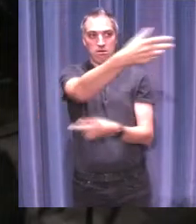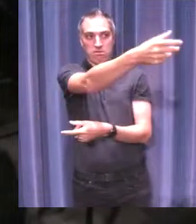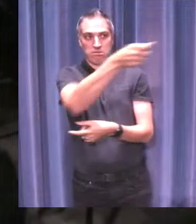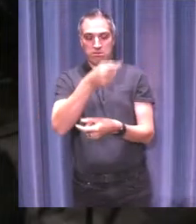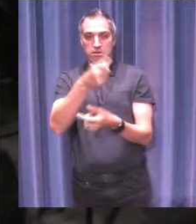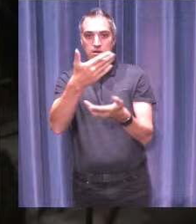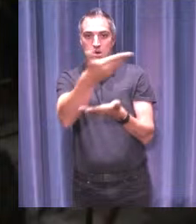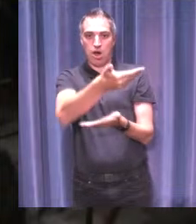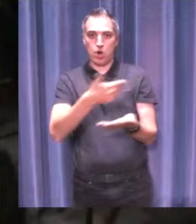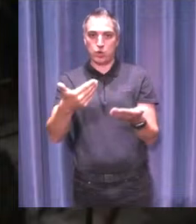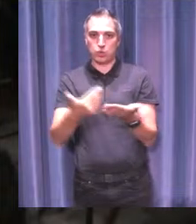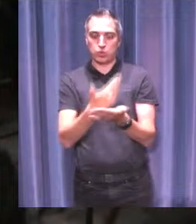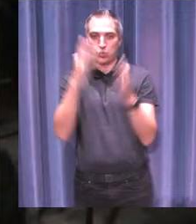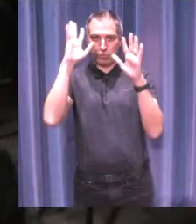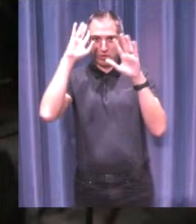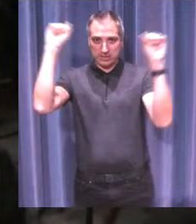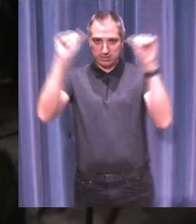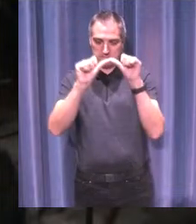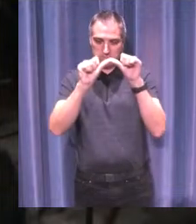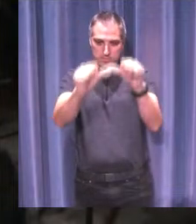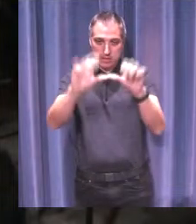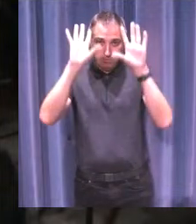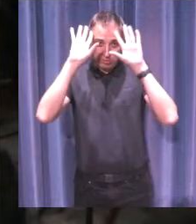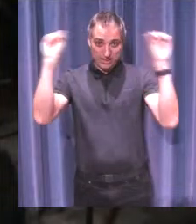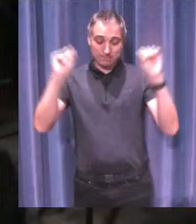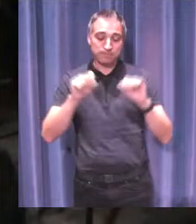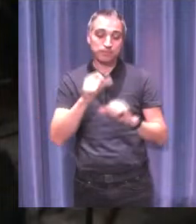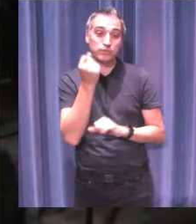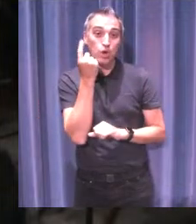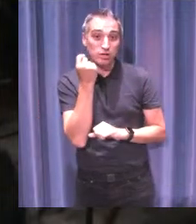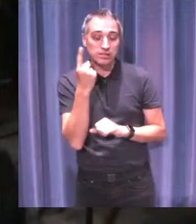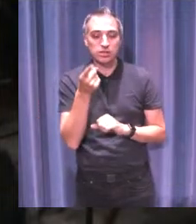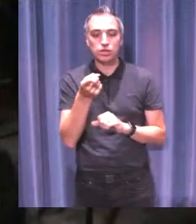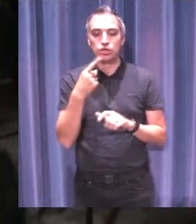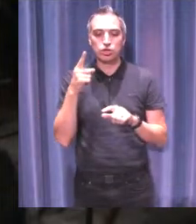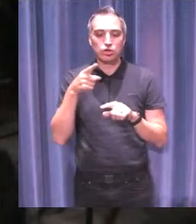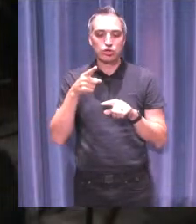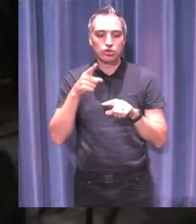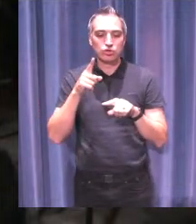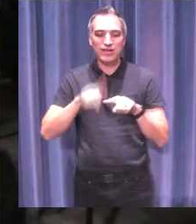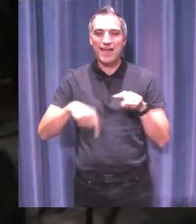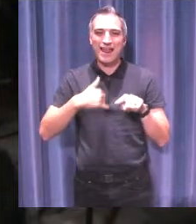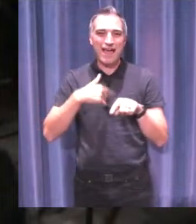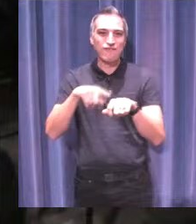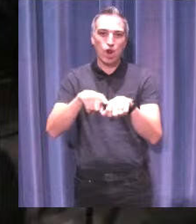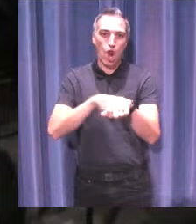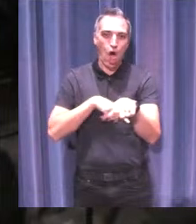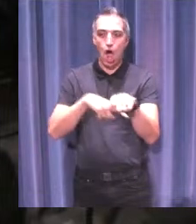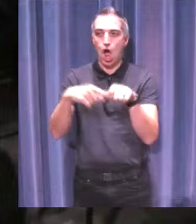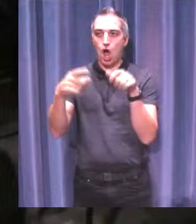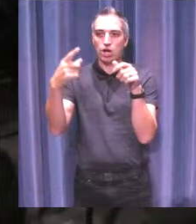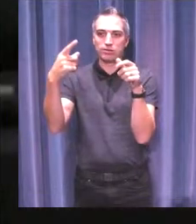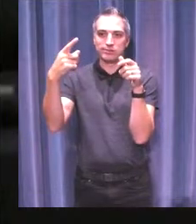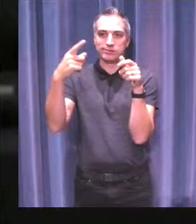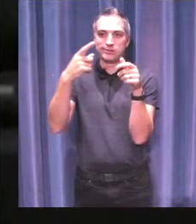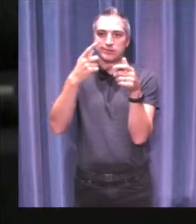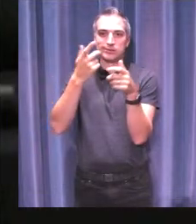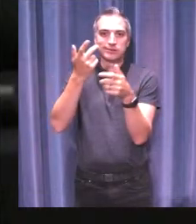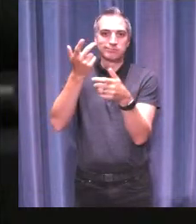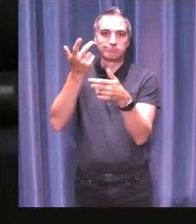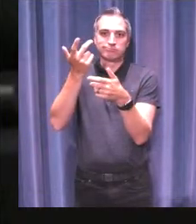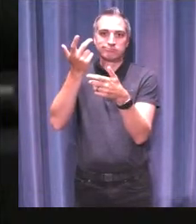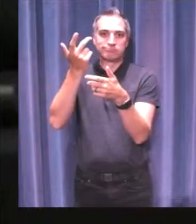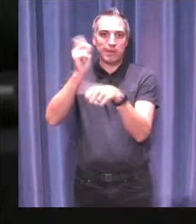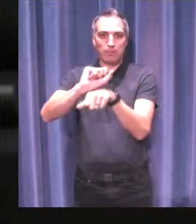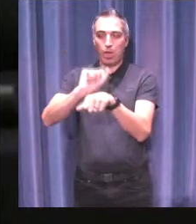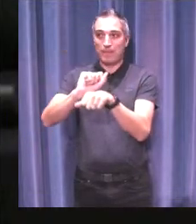You don't have the luxury of having, getting into long employment disputes with a person if